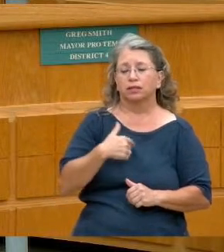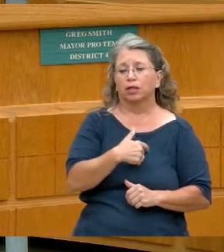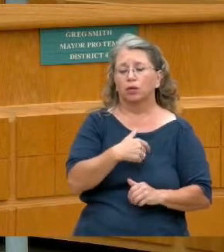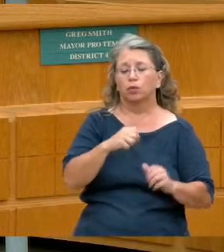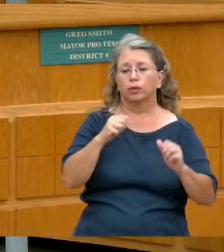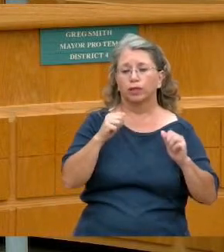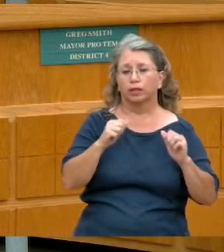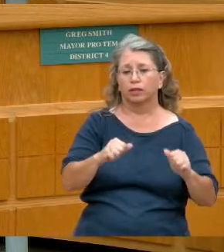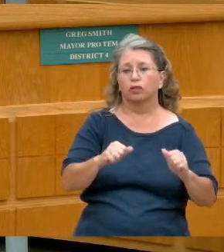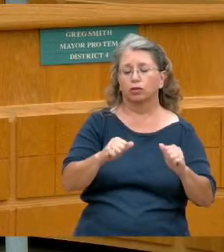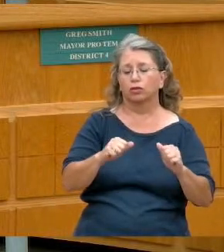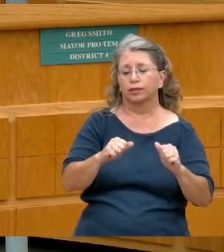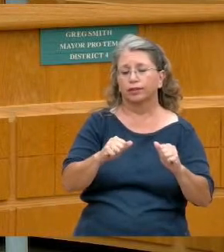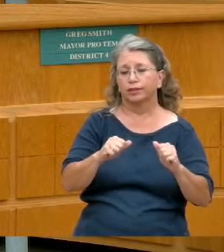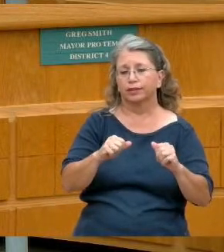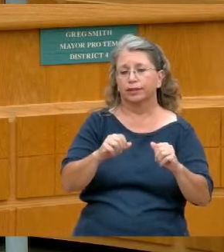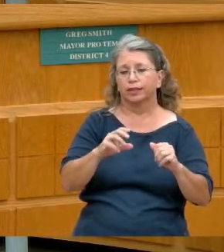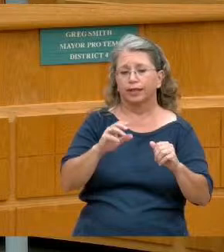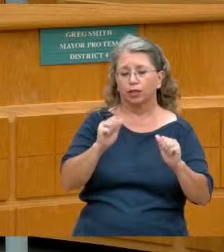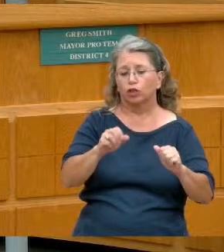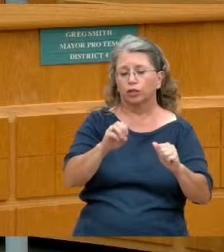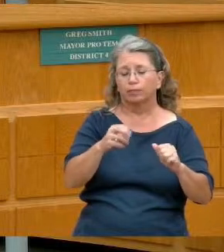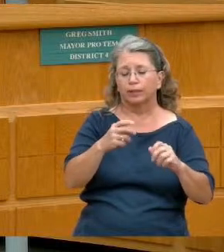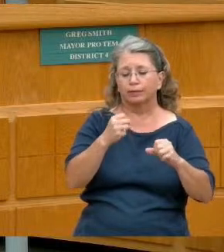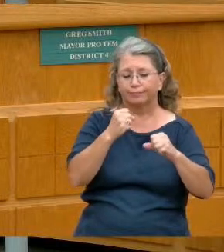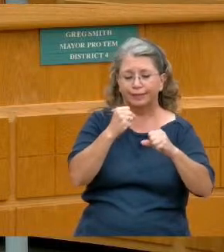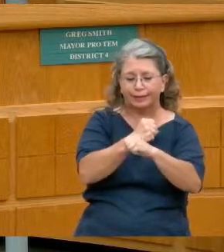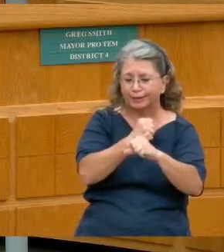to maybe a reason for a lot of alarm.